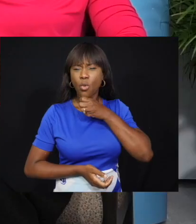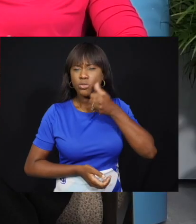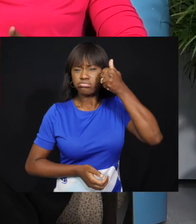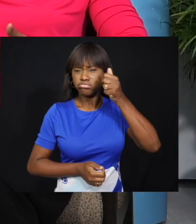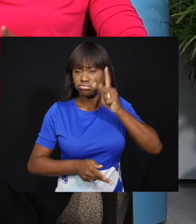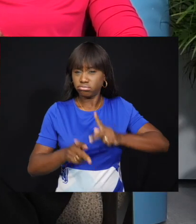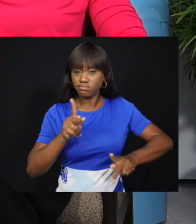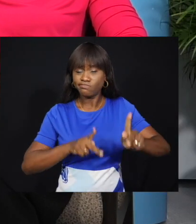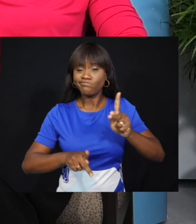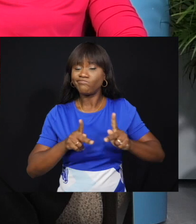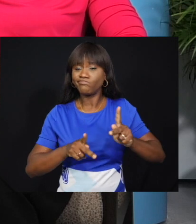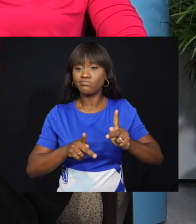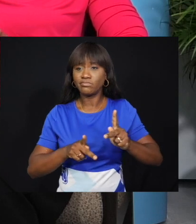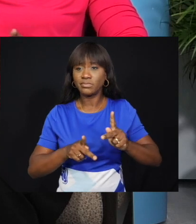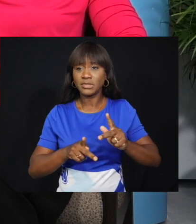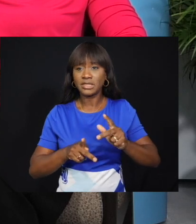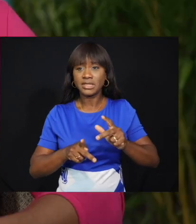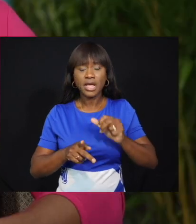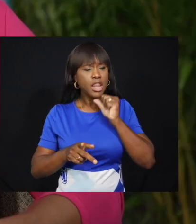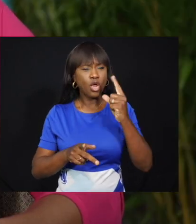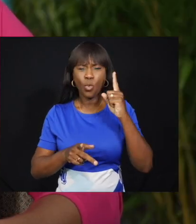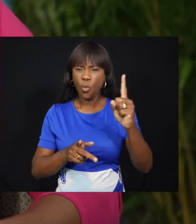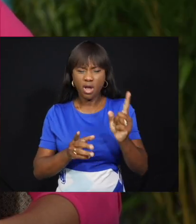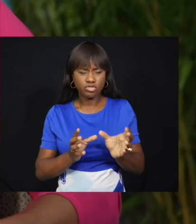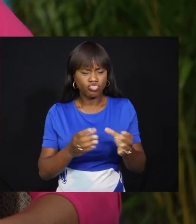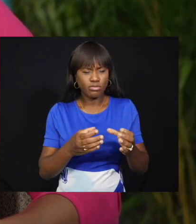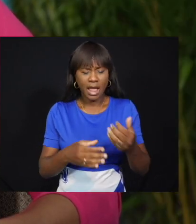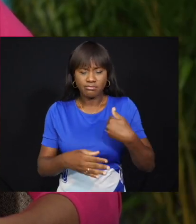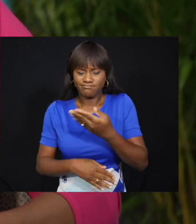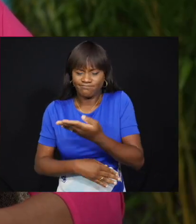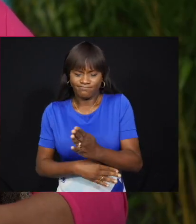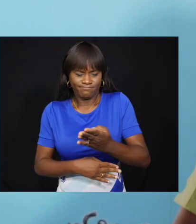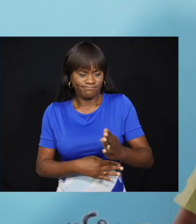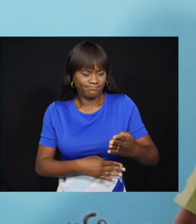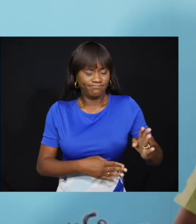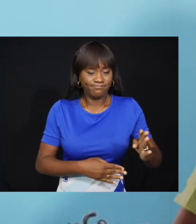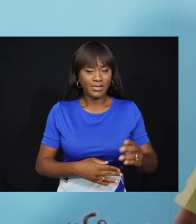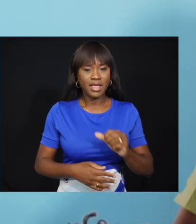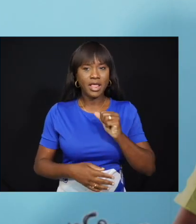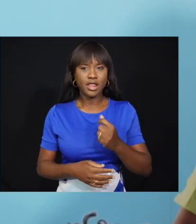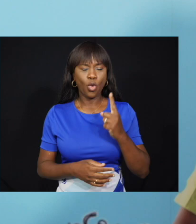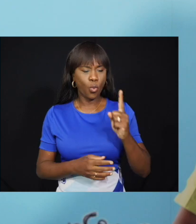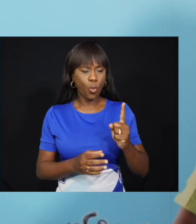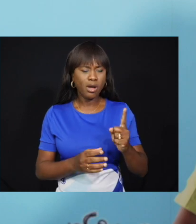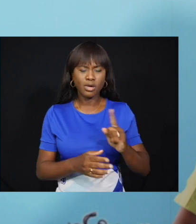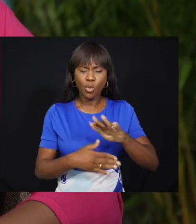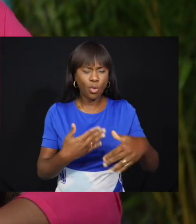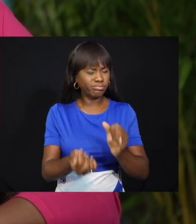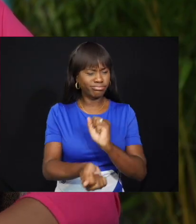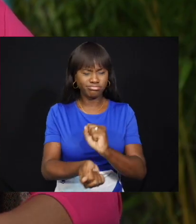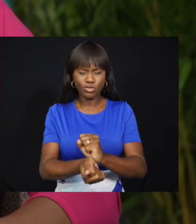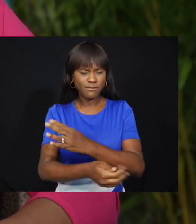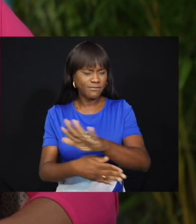our seniors they don't comprise a homogeneous group. So therefore, there is no one elixir